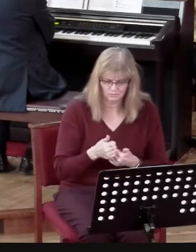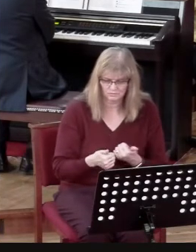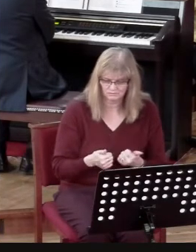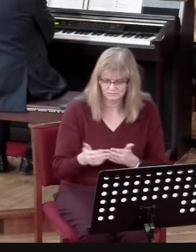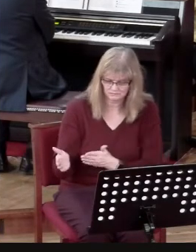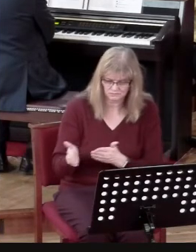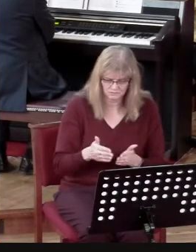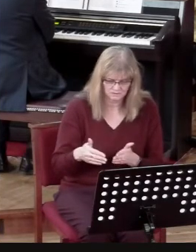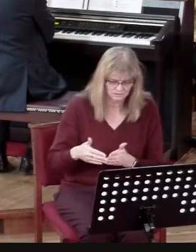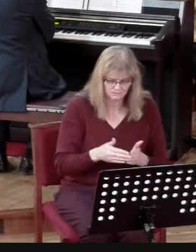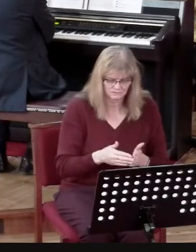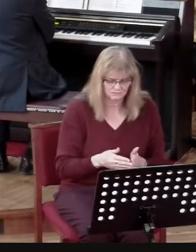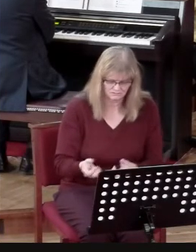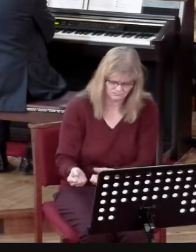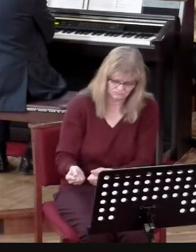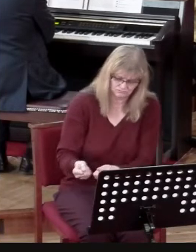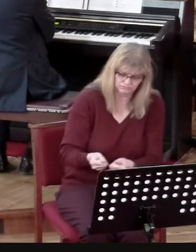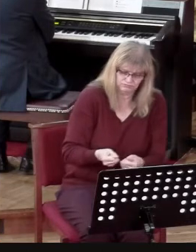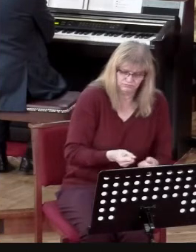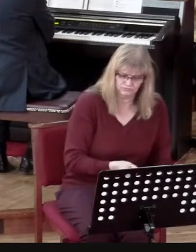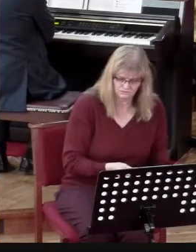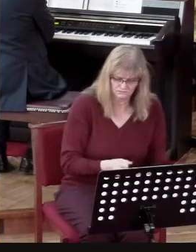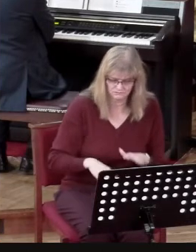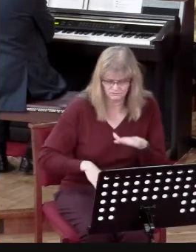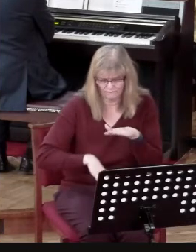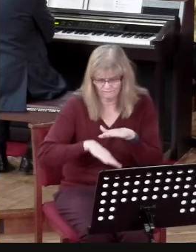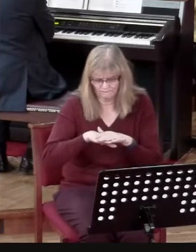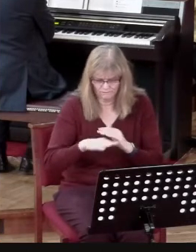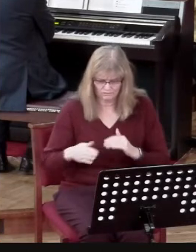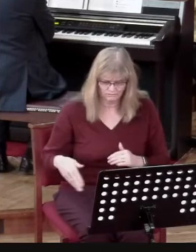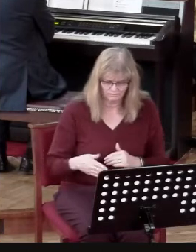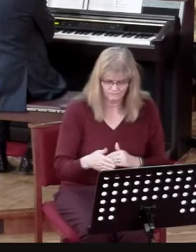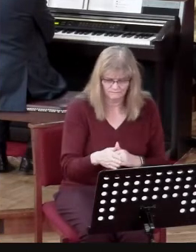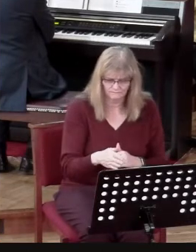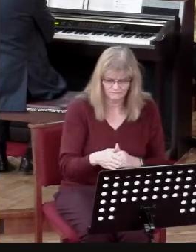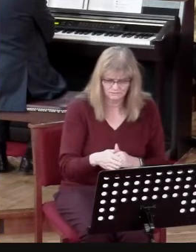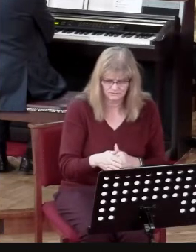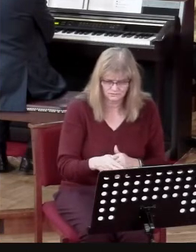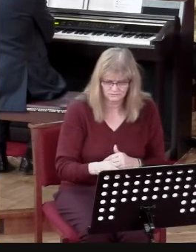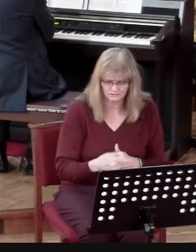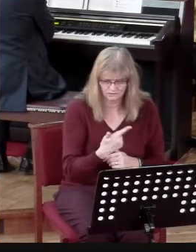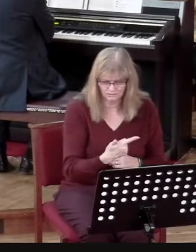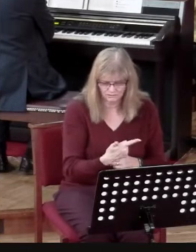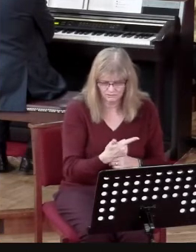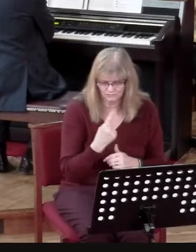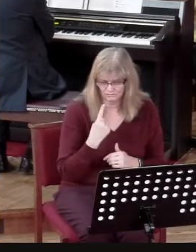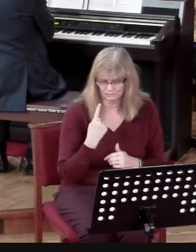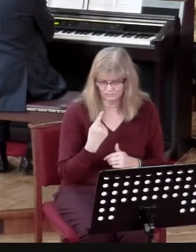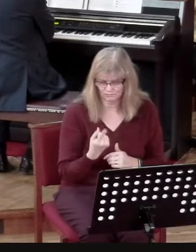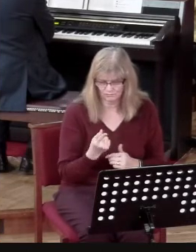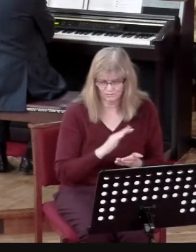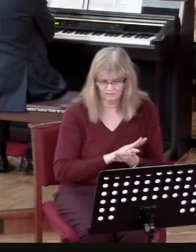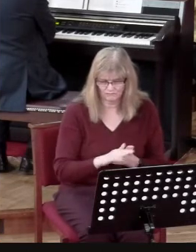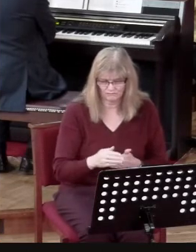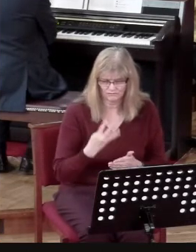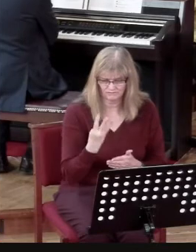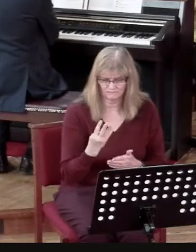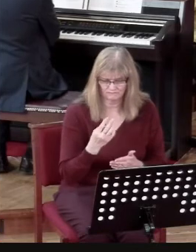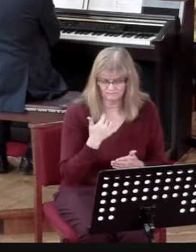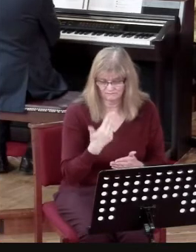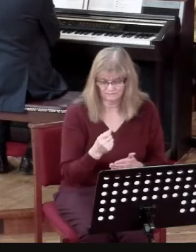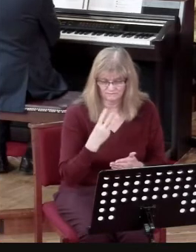boat and dragged the net ashore. It was full of large fish, 153. But even with so many fish, the net